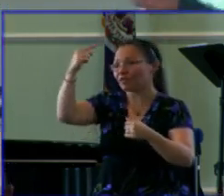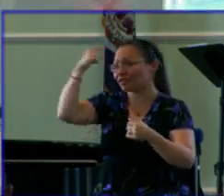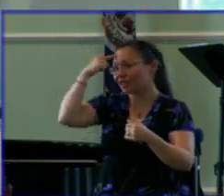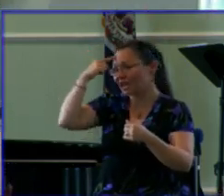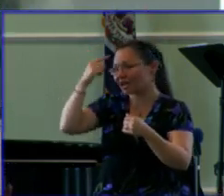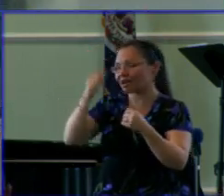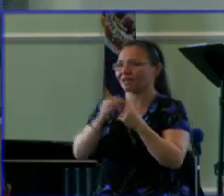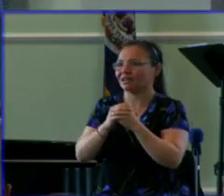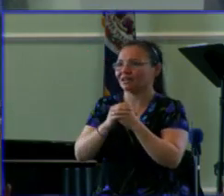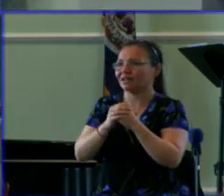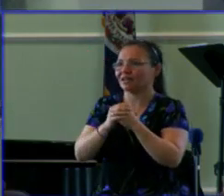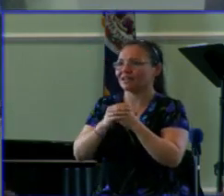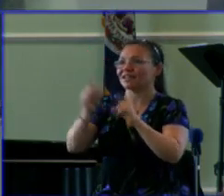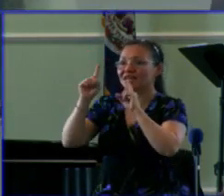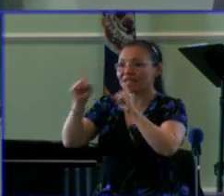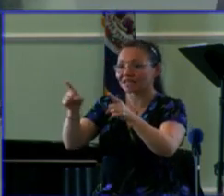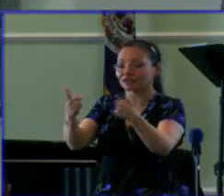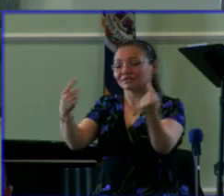the answer is coming.